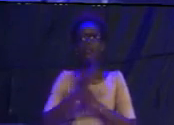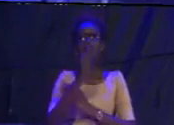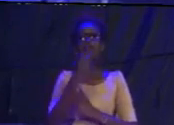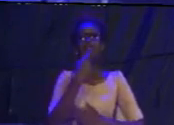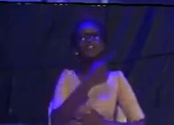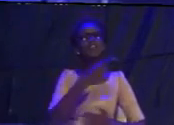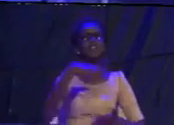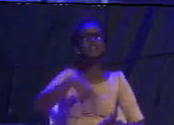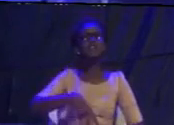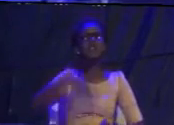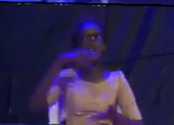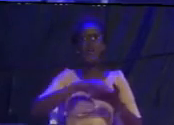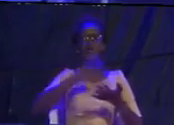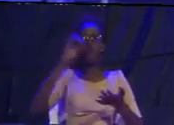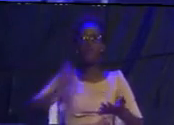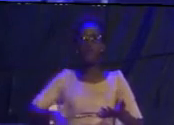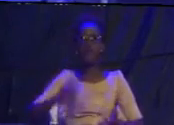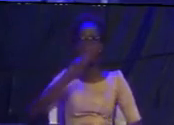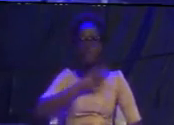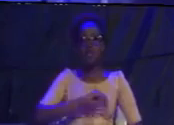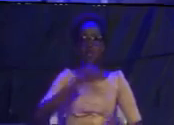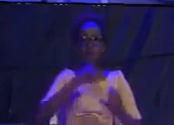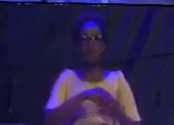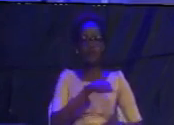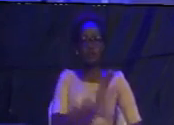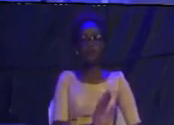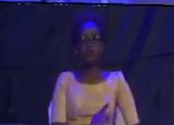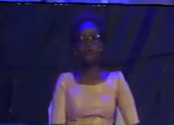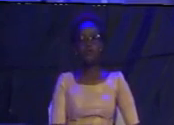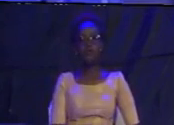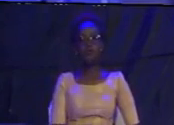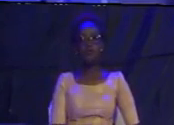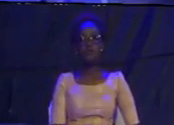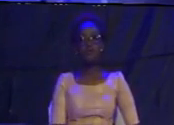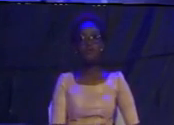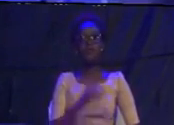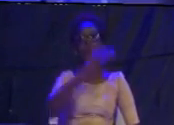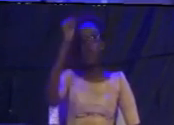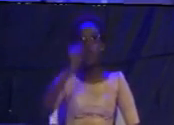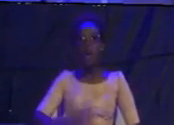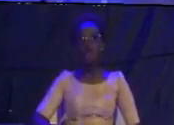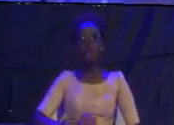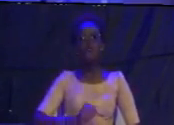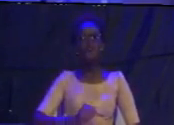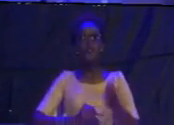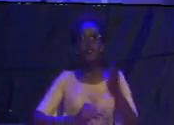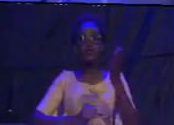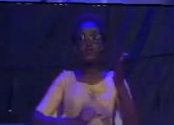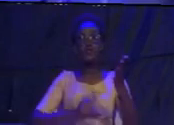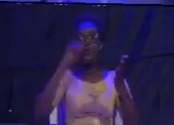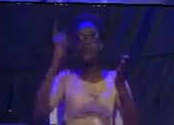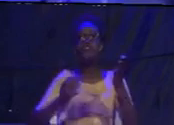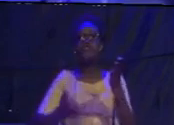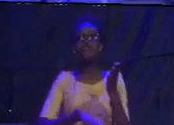cried. And God said, arise and take away their cast from your ministry. Africa. Let